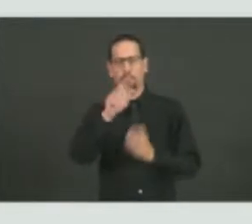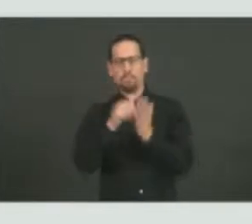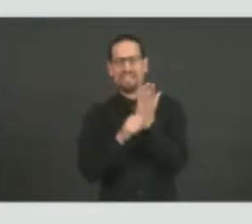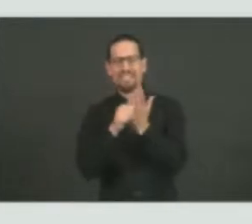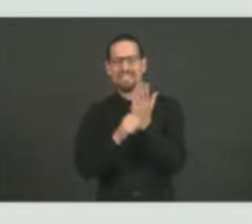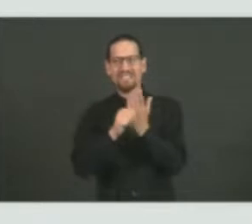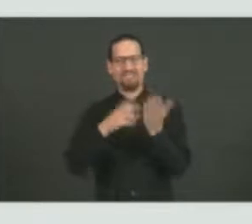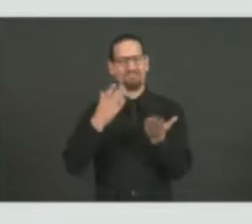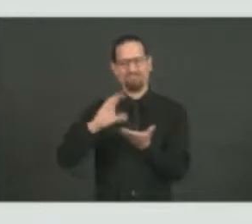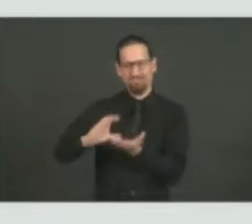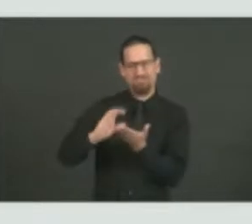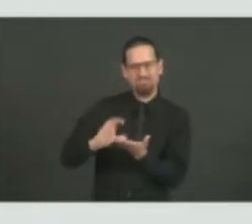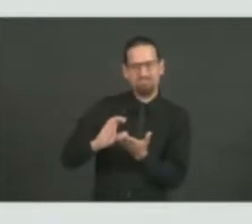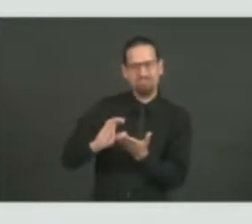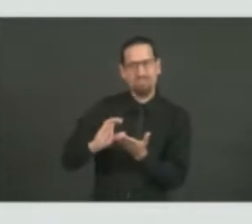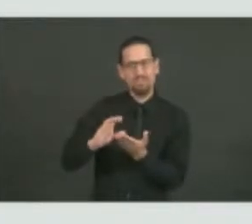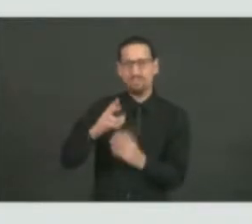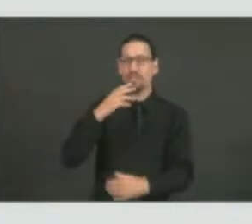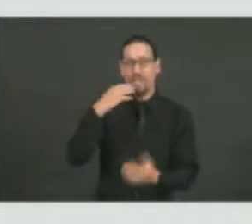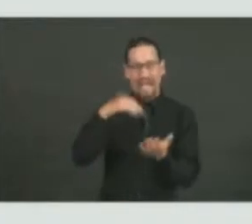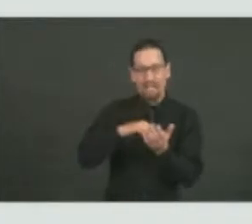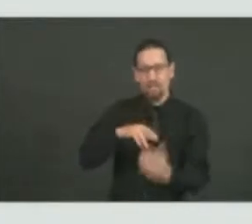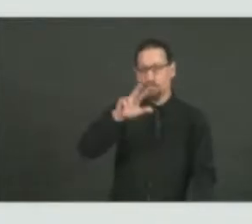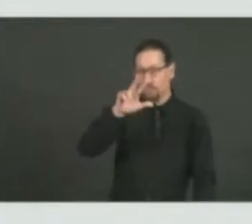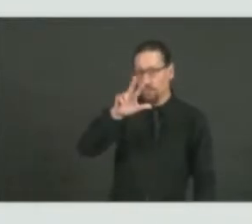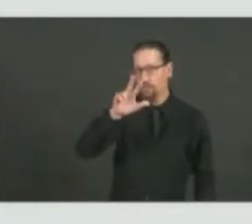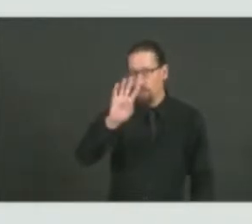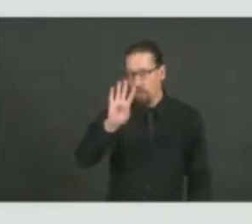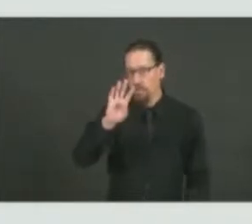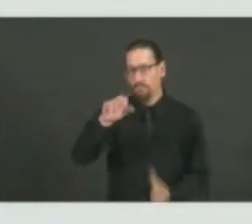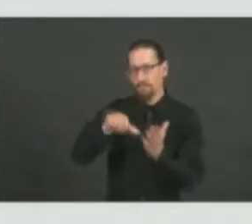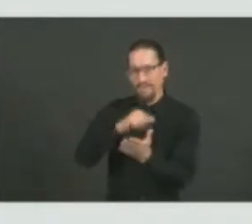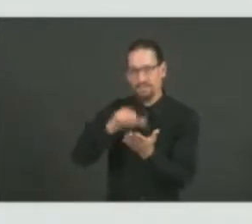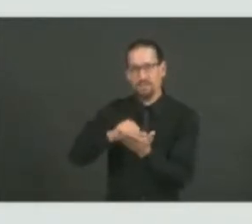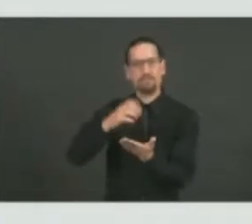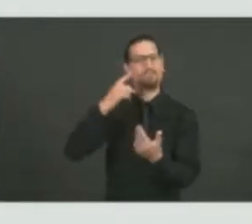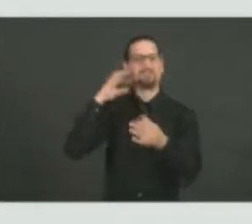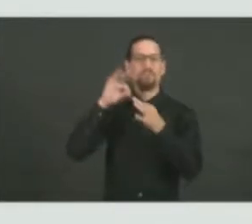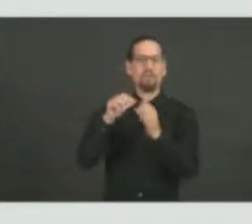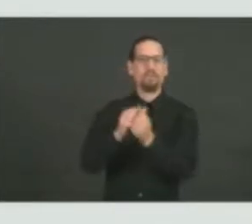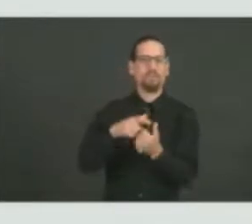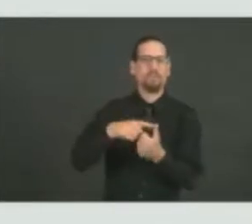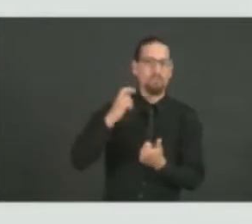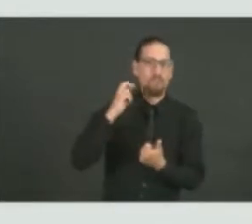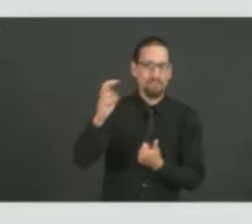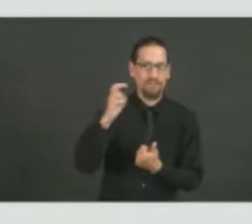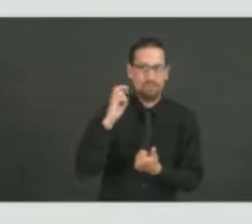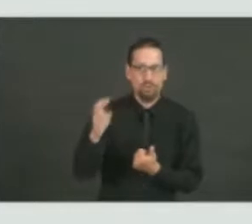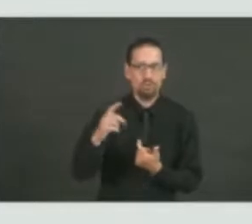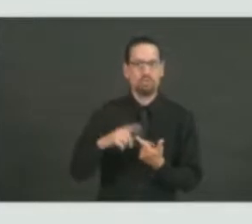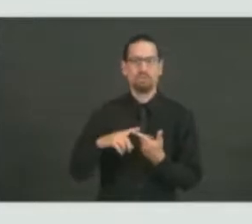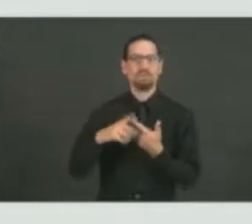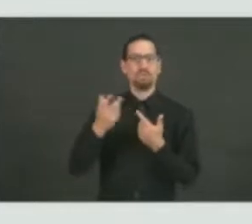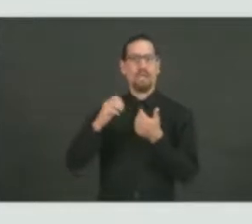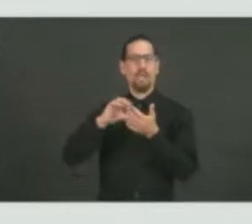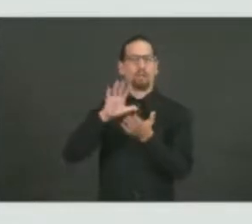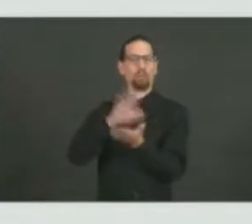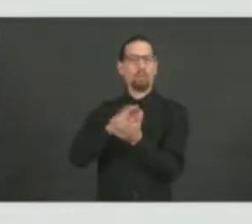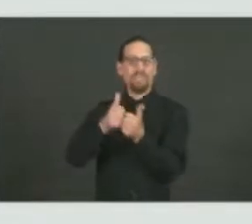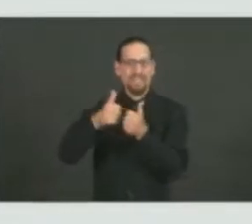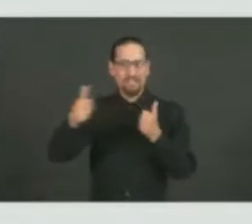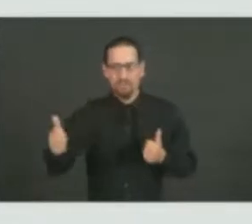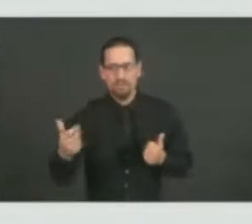They're very comprehensive. Safe transportation plans, plans for social distancing, plans for keeping kids in stable